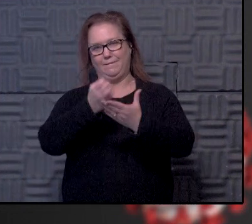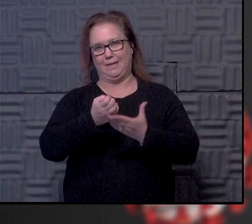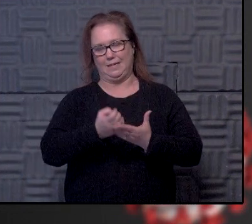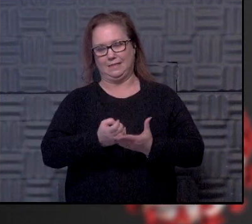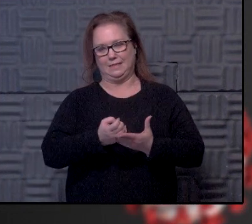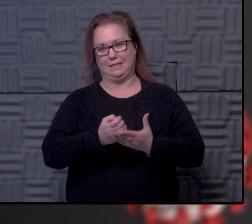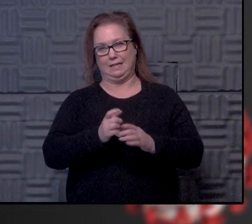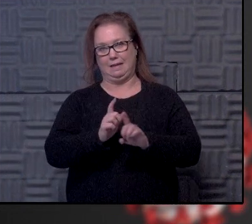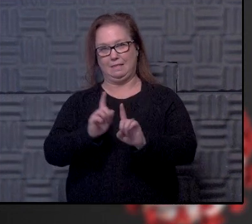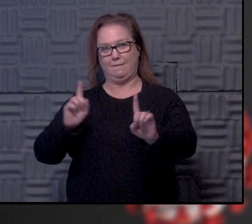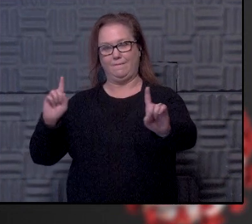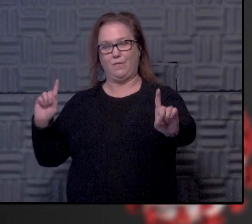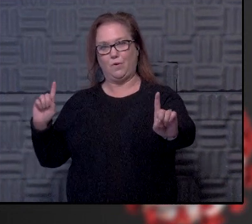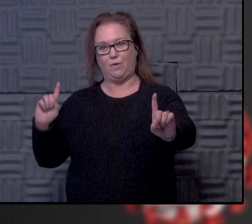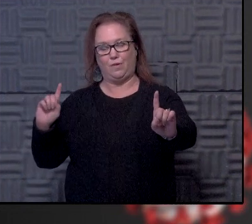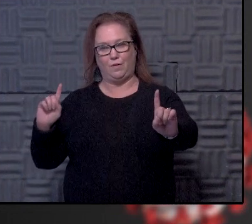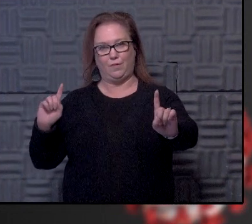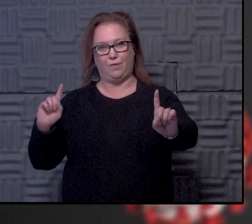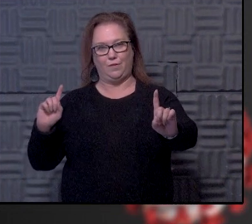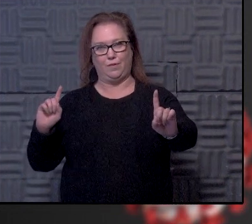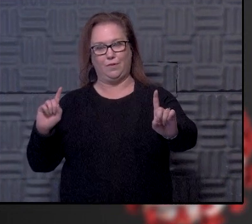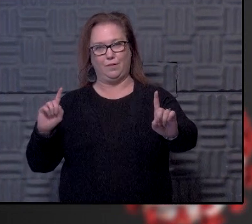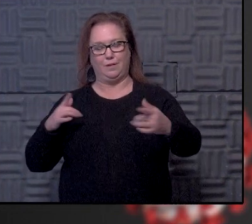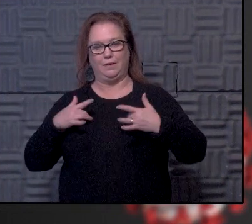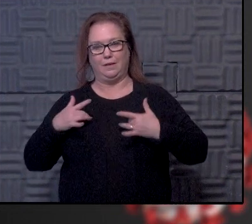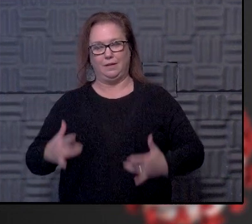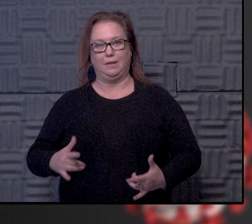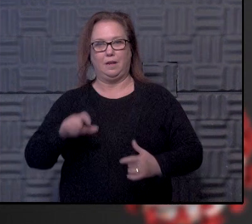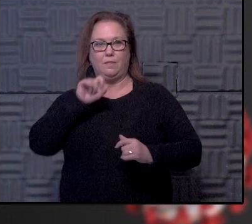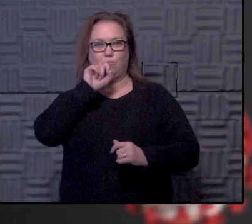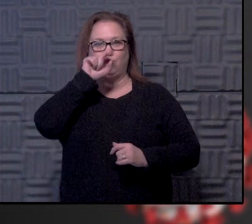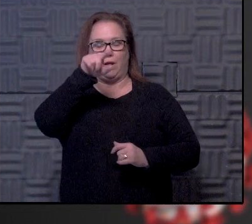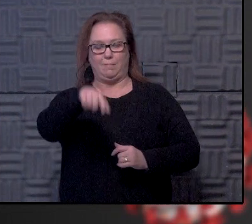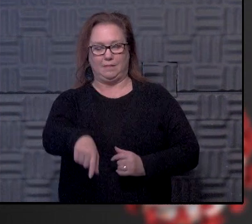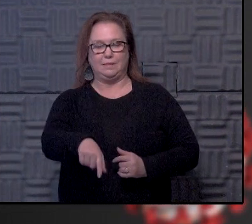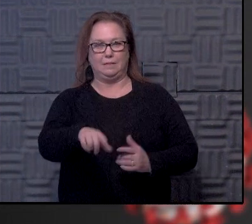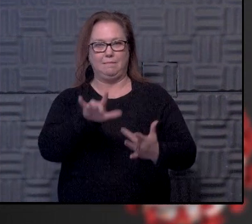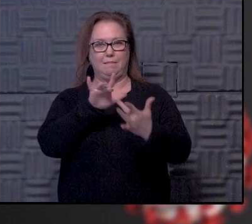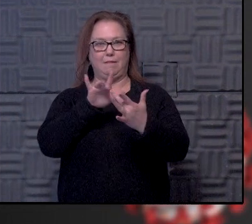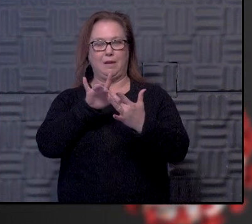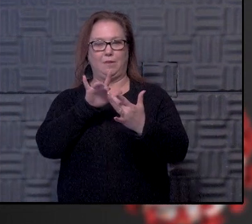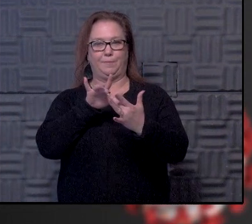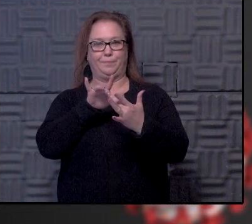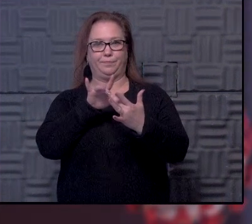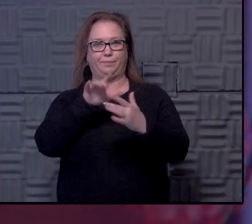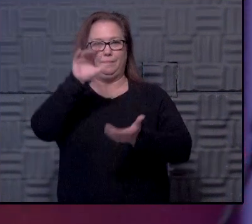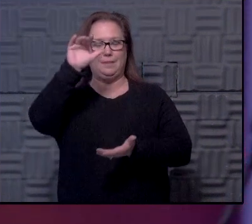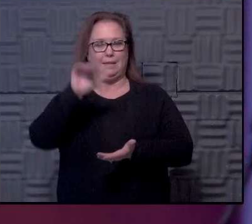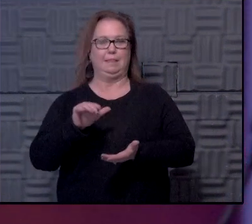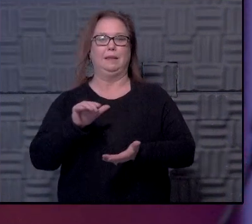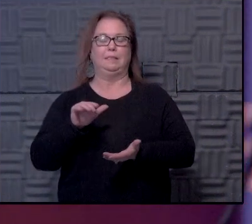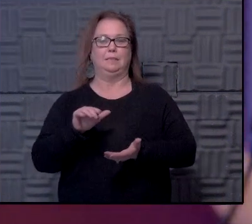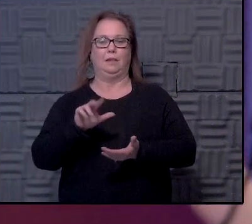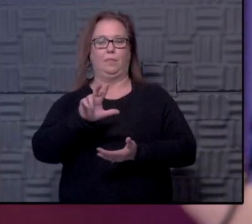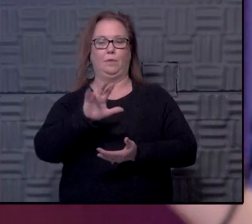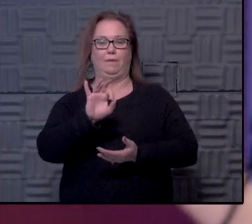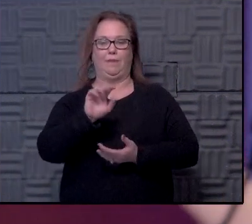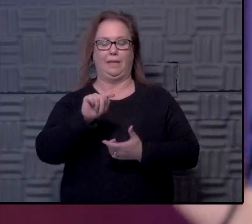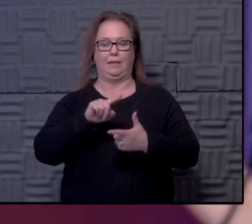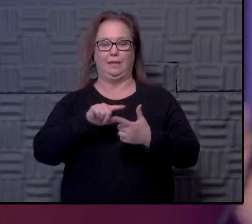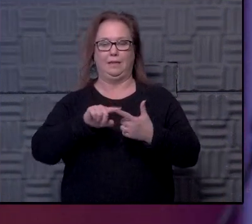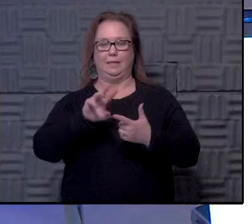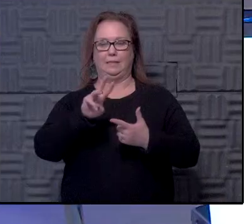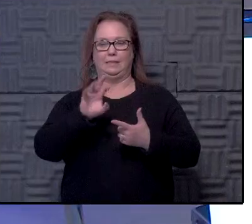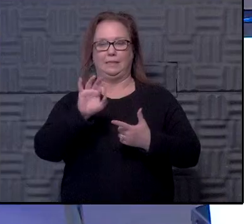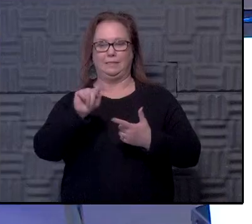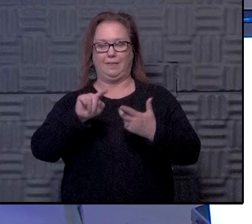that the farther away, the likelihood of those droplets coming into contact with you it lessens. So 3 feet, 6 feet, 9 feet,